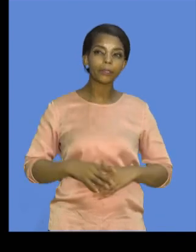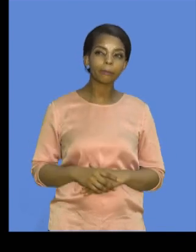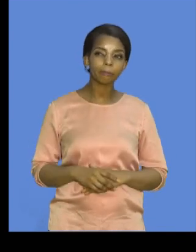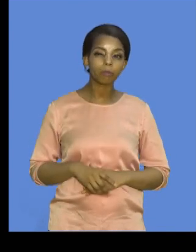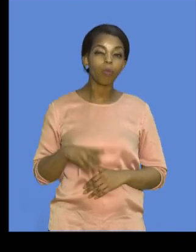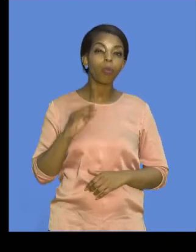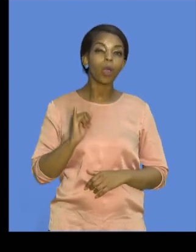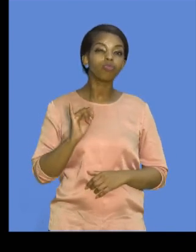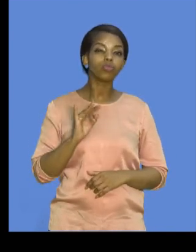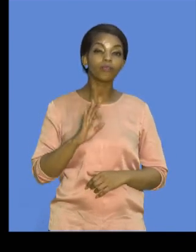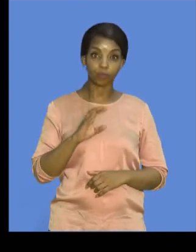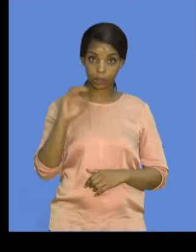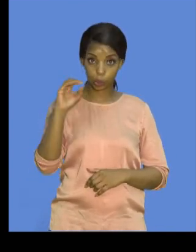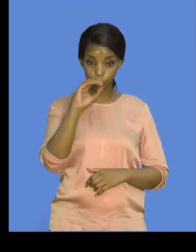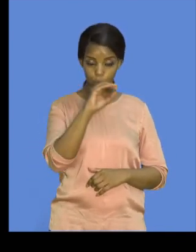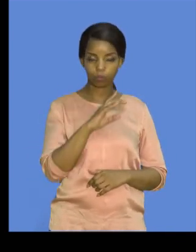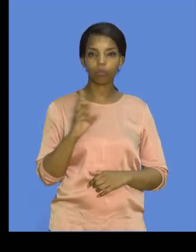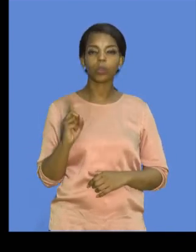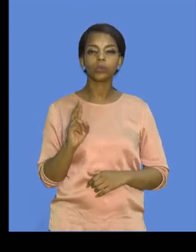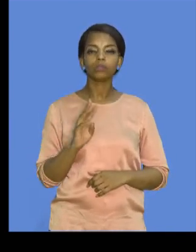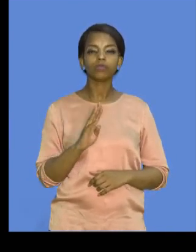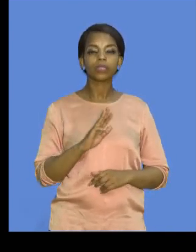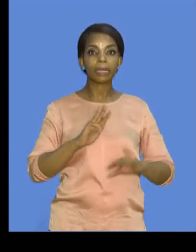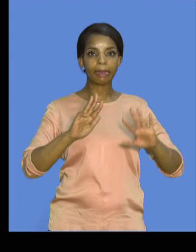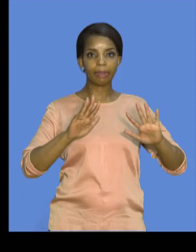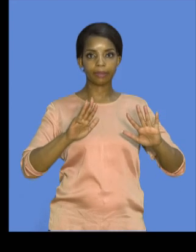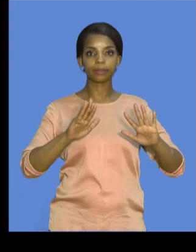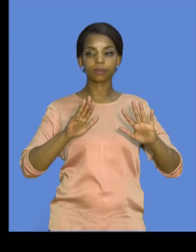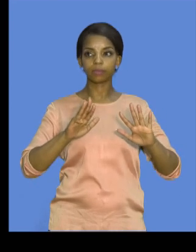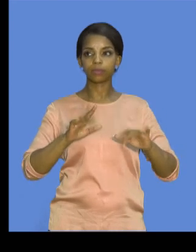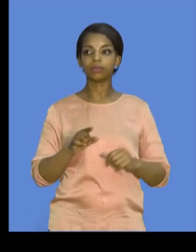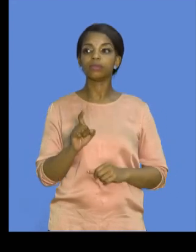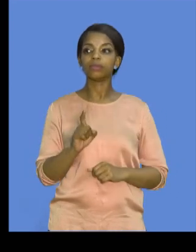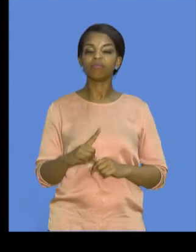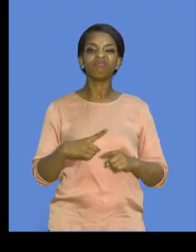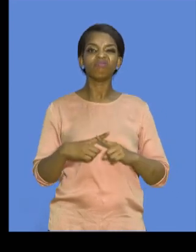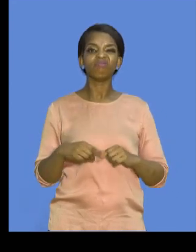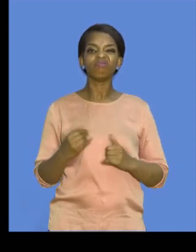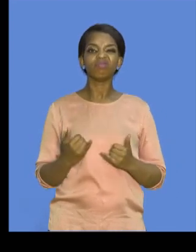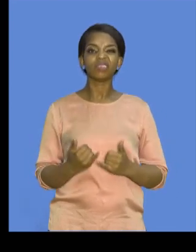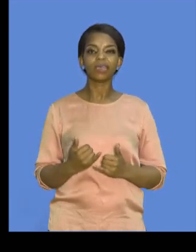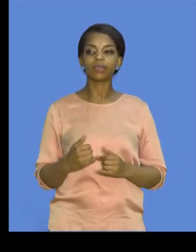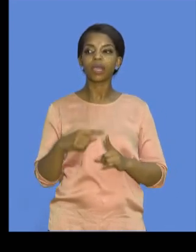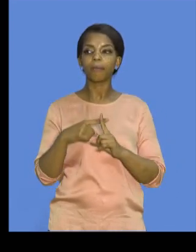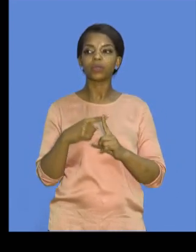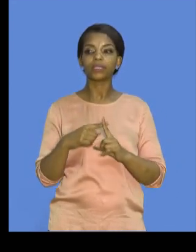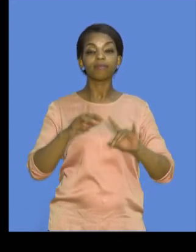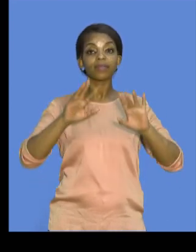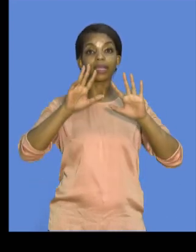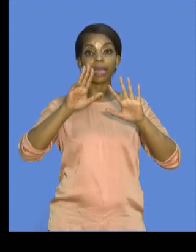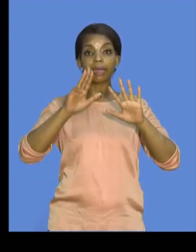many zeros here? 1, 2, 3, 4, 5, 6, 7, 8, 9. So it's times 10 exponent positive